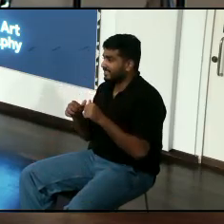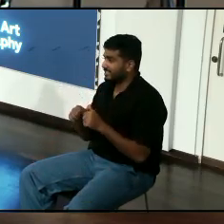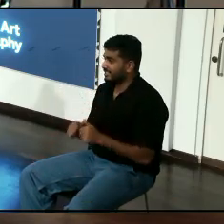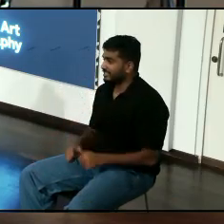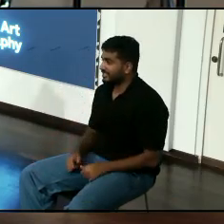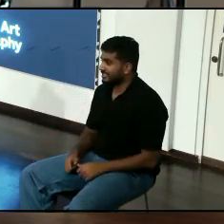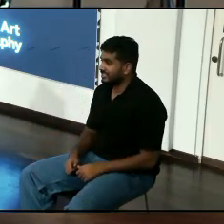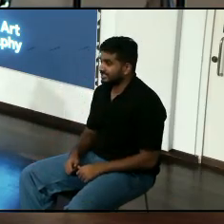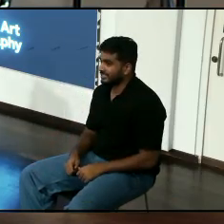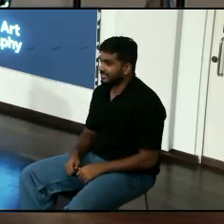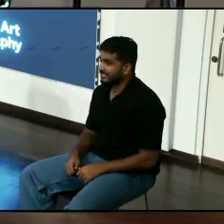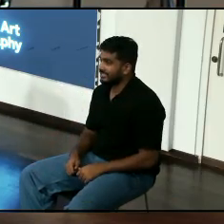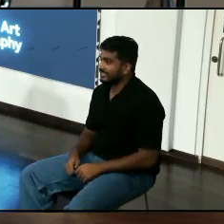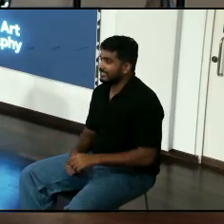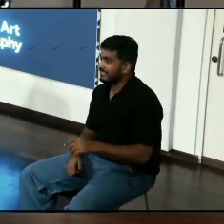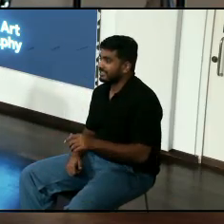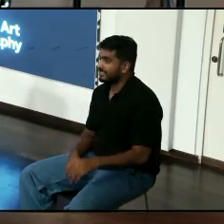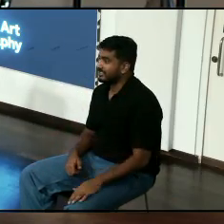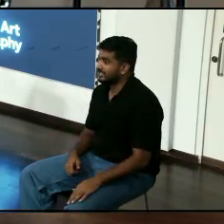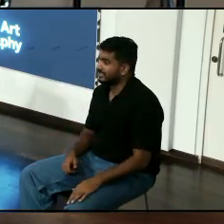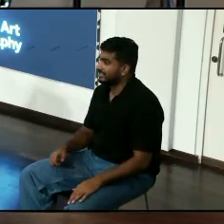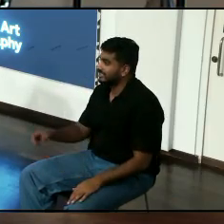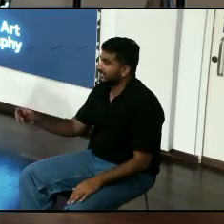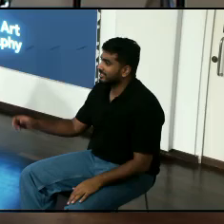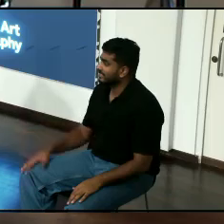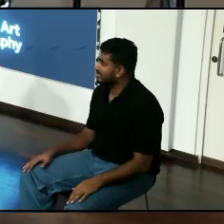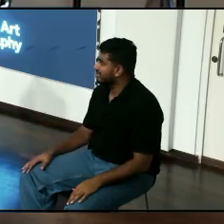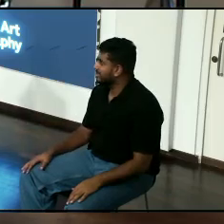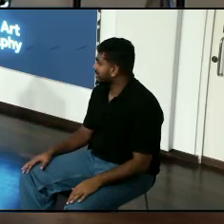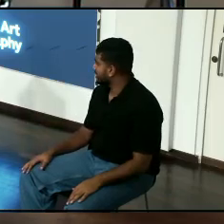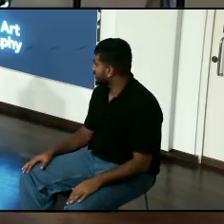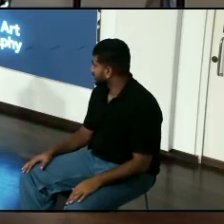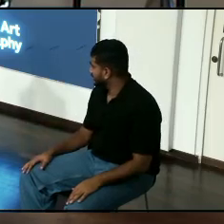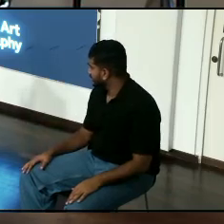thank you for being here. Is my mic on?